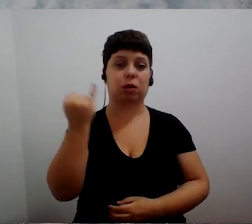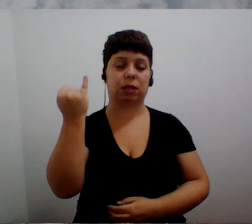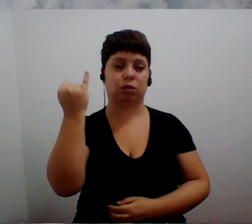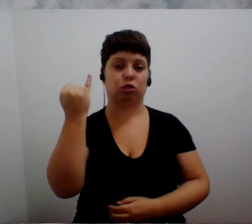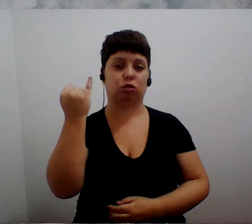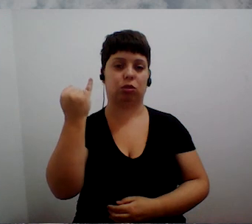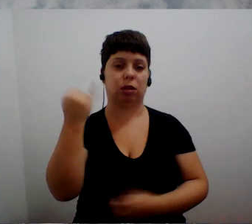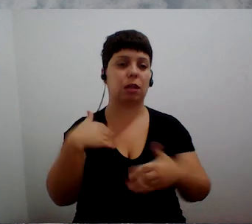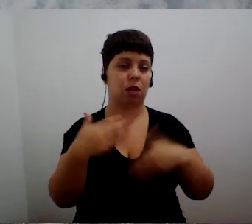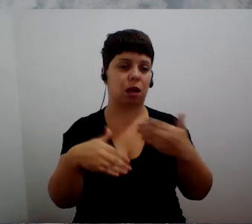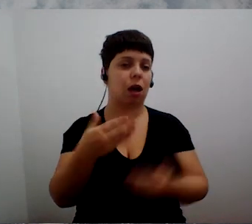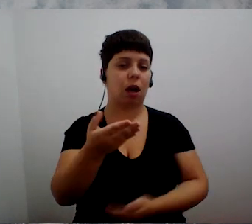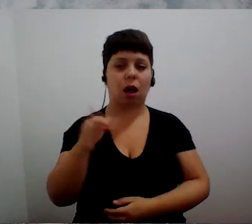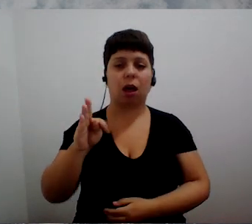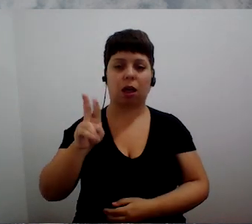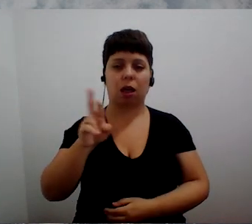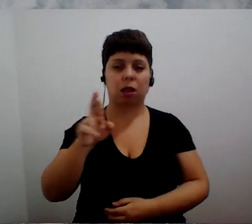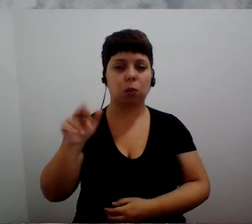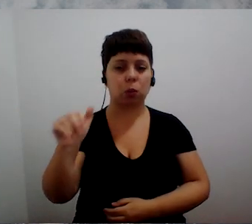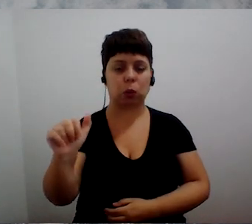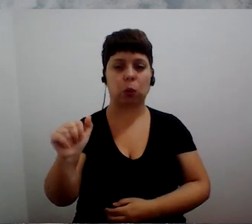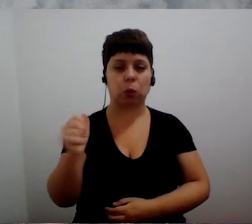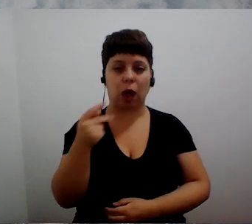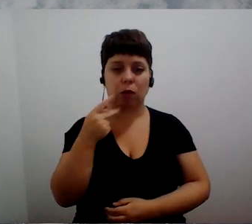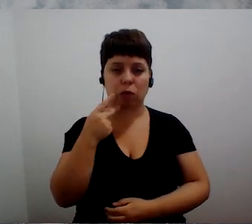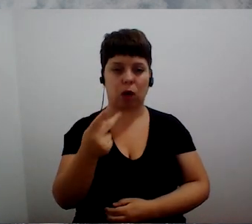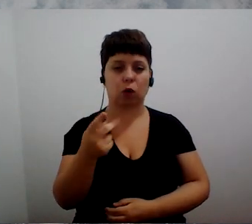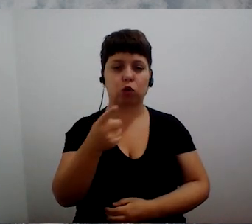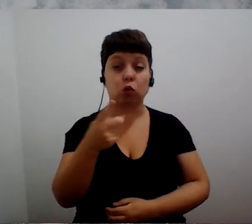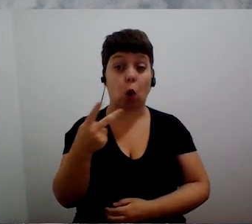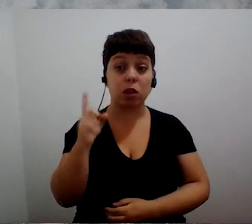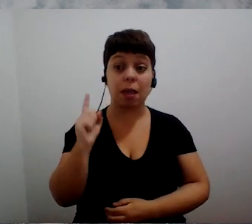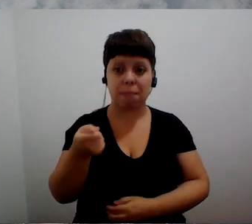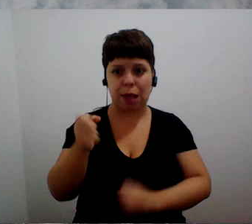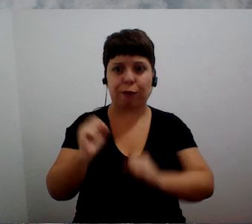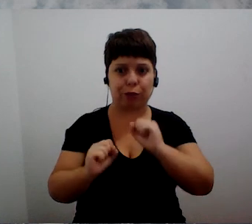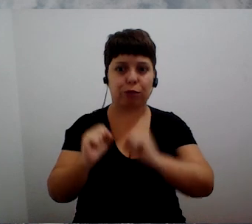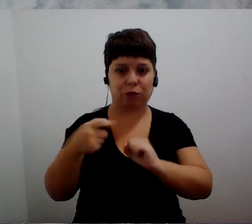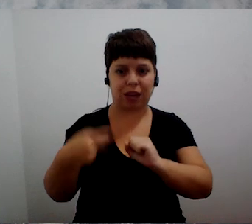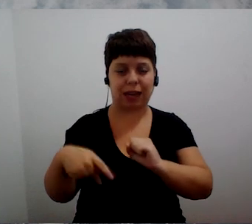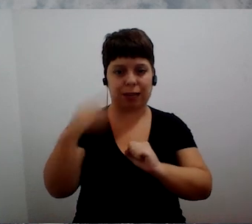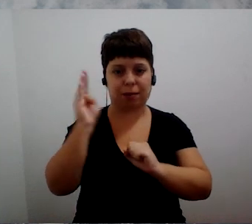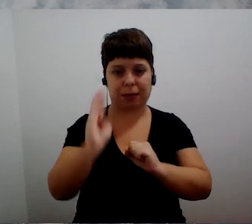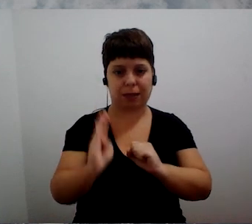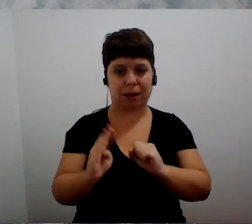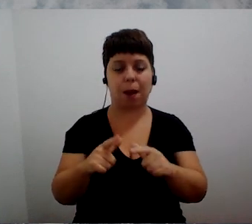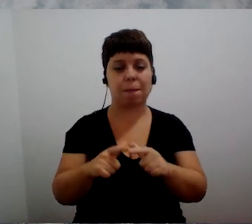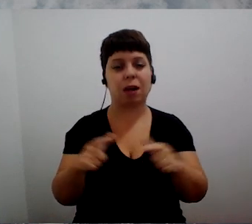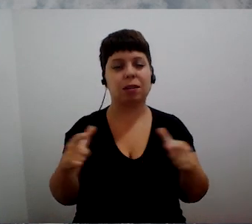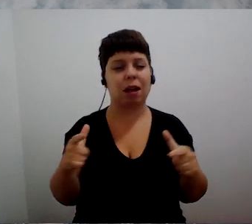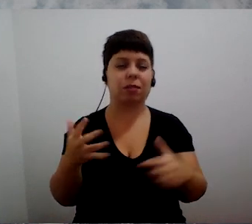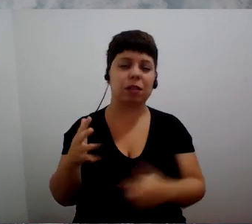people as a very important play in this process. Of course, Tu has said about 12,000